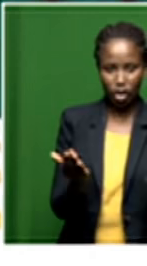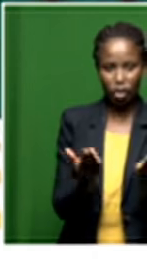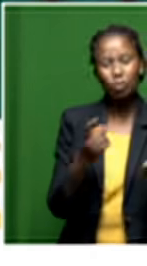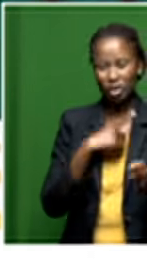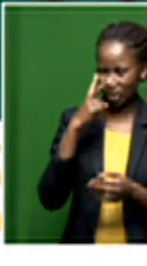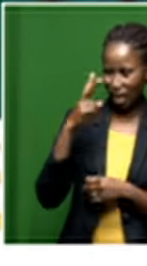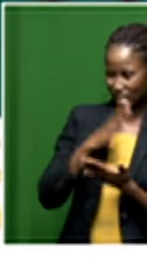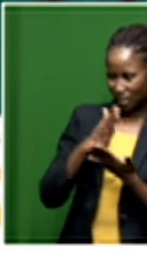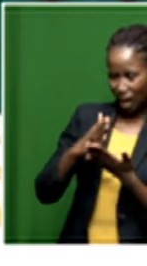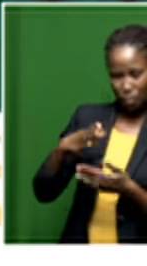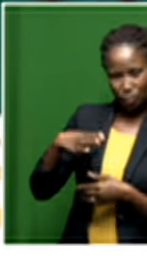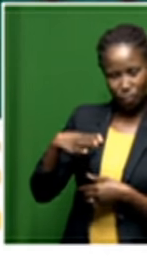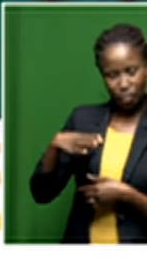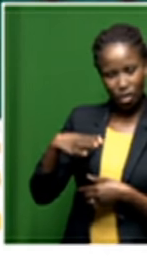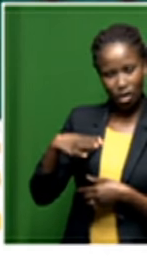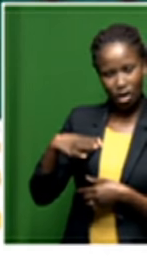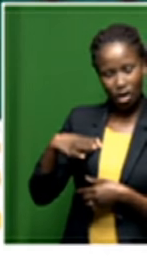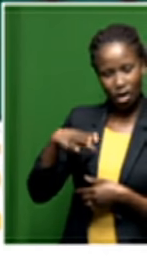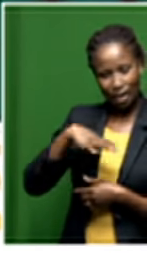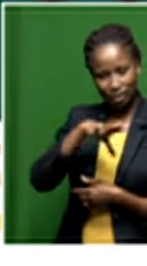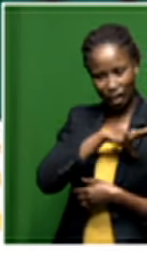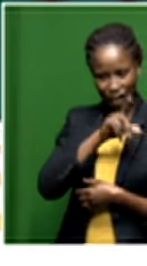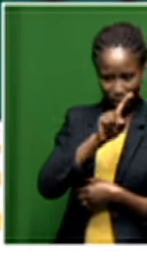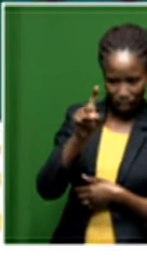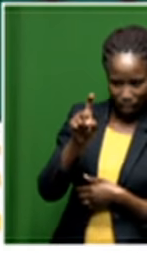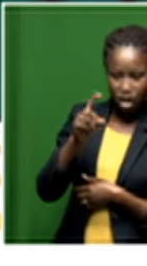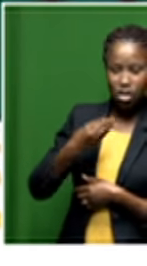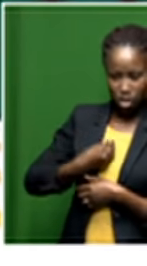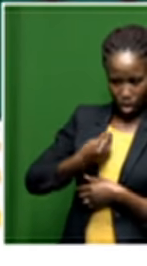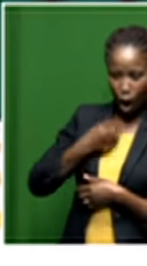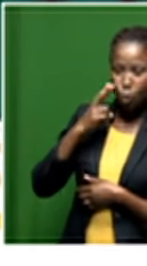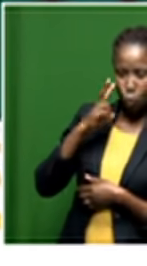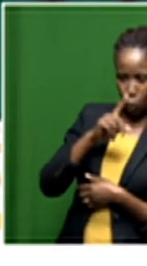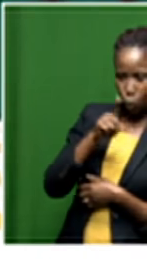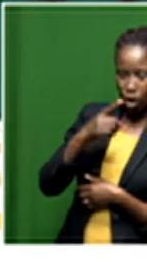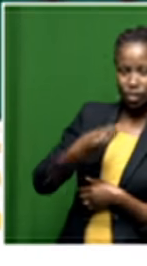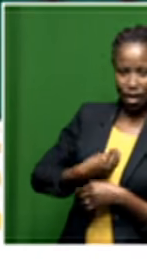councillors, they are young people. So obviously,